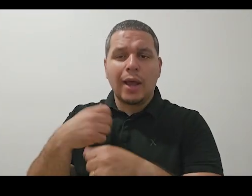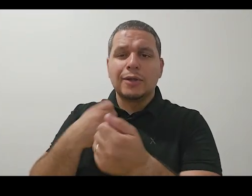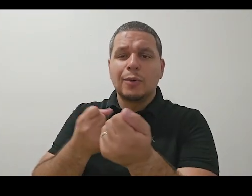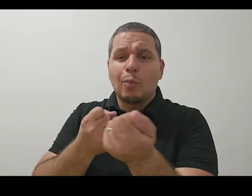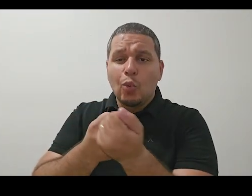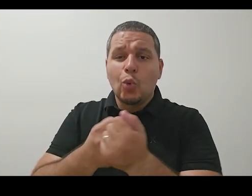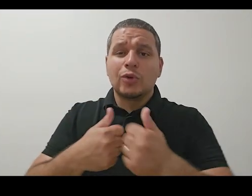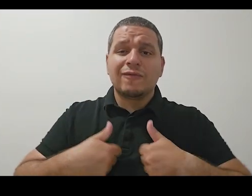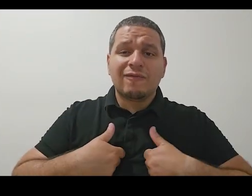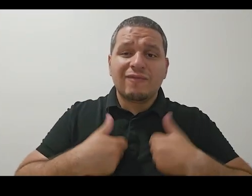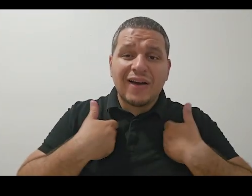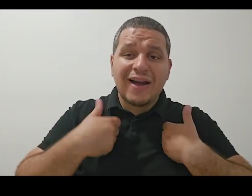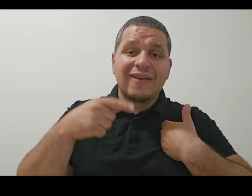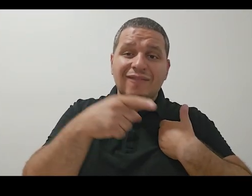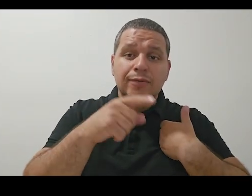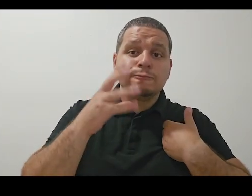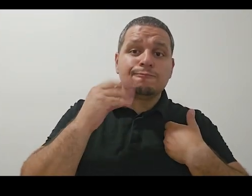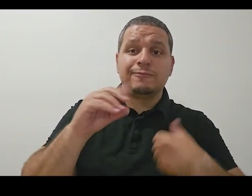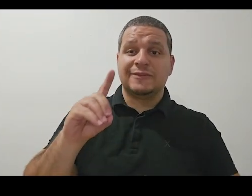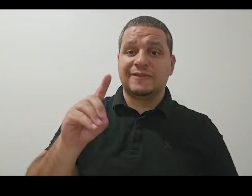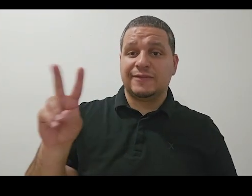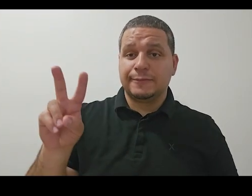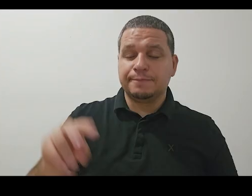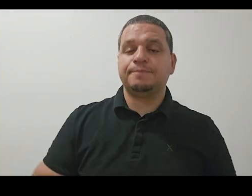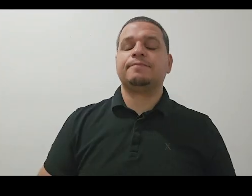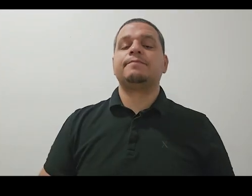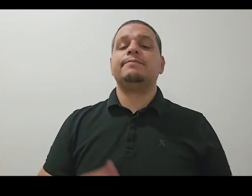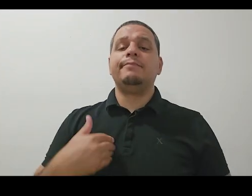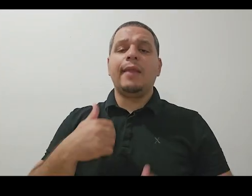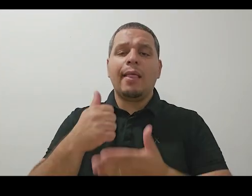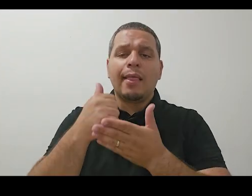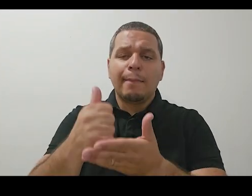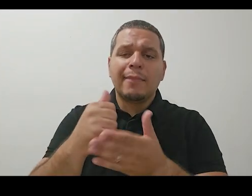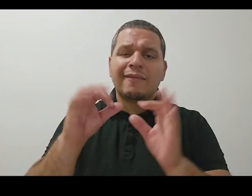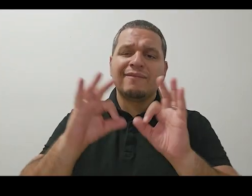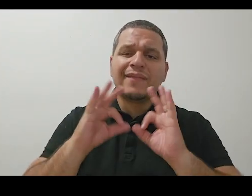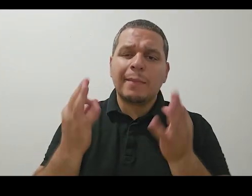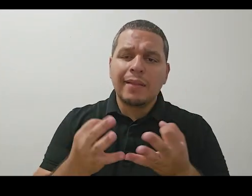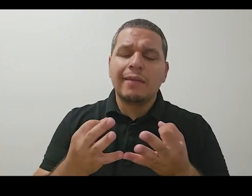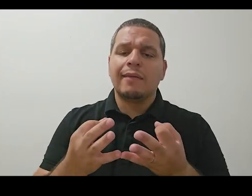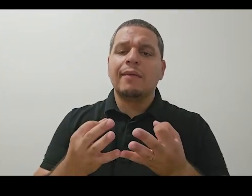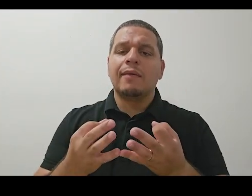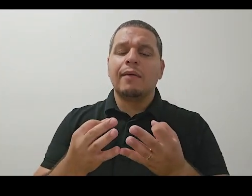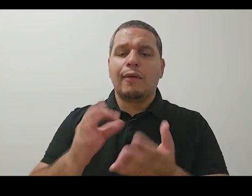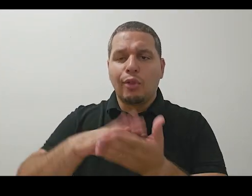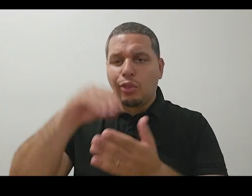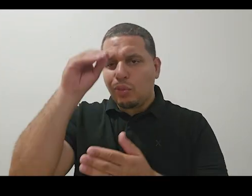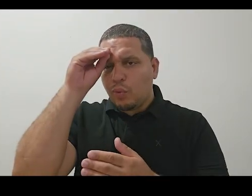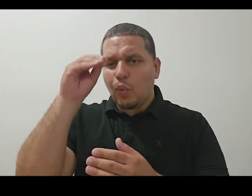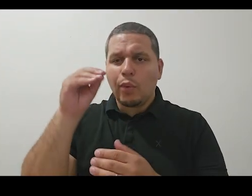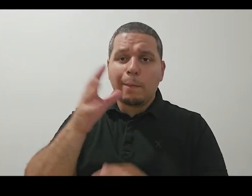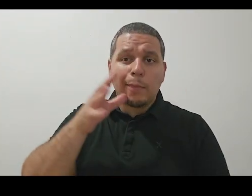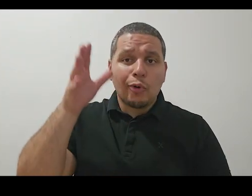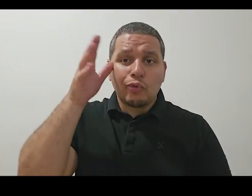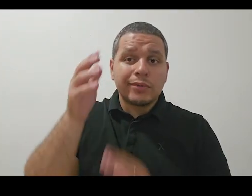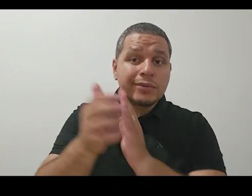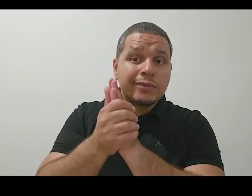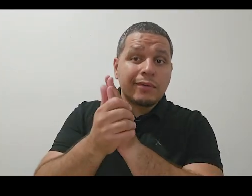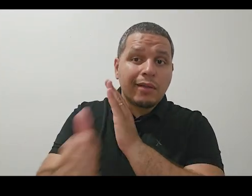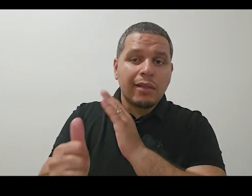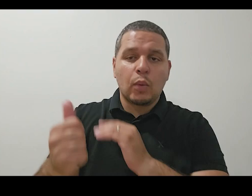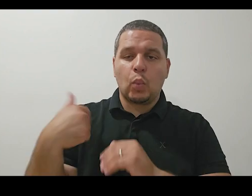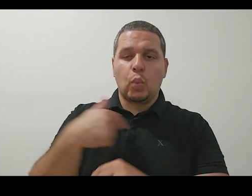of domestic violence. I've assisted families learn parenting skills, what's called